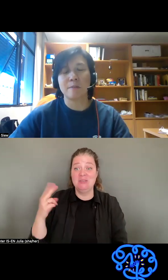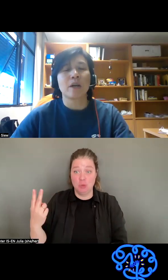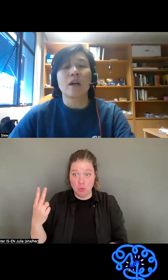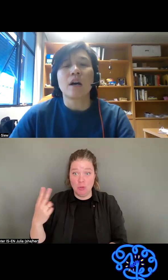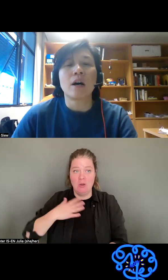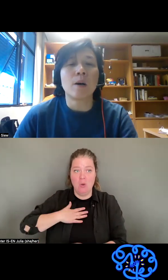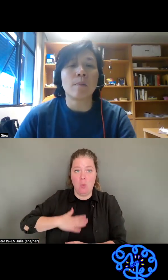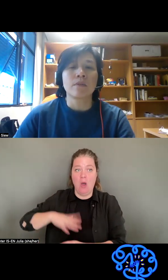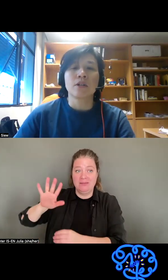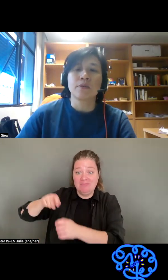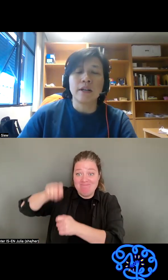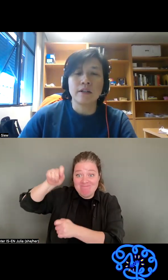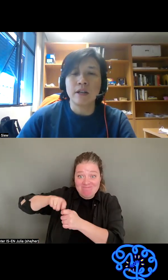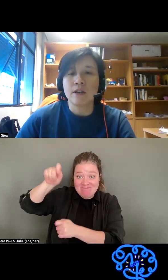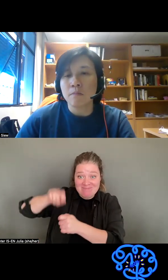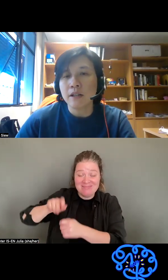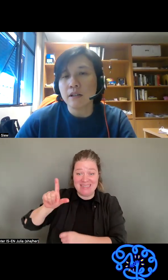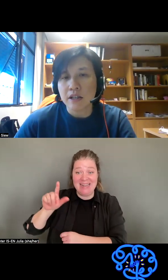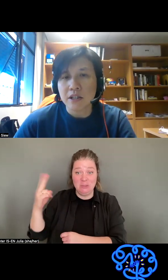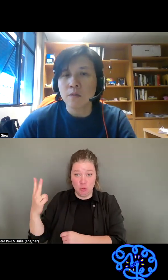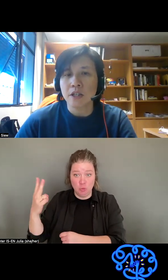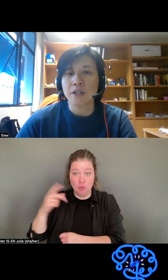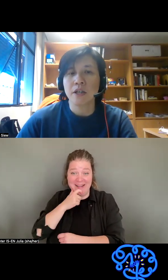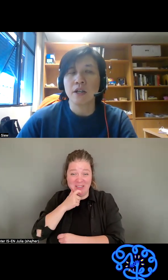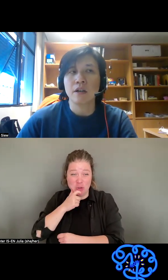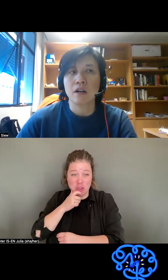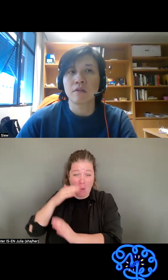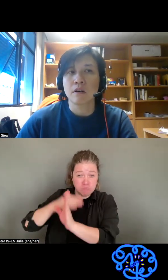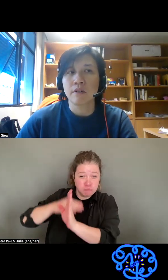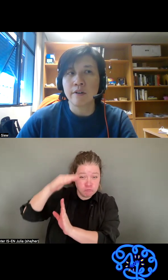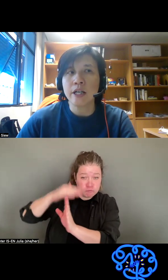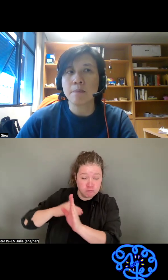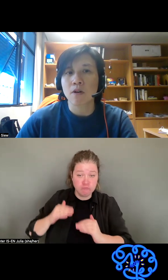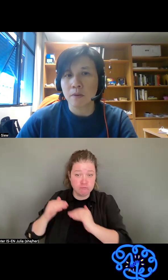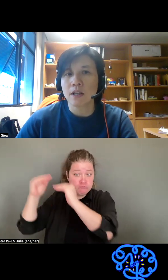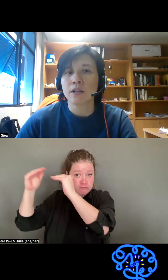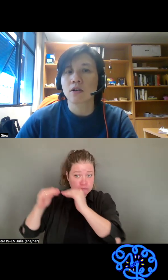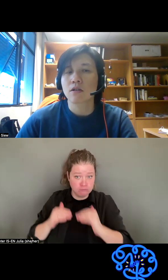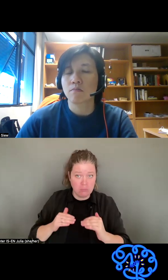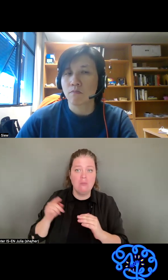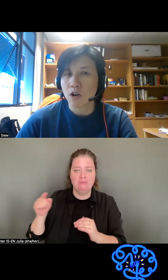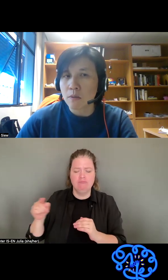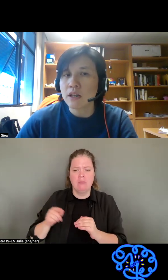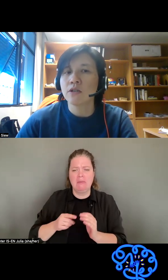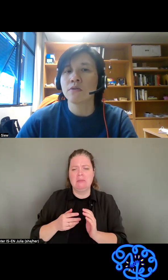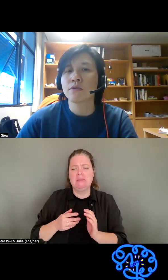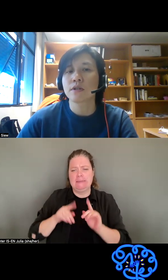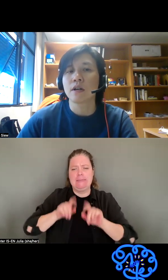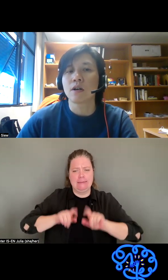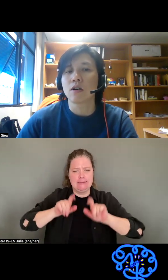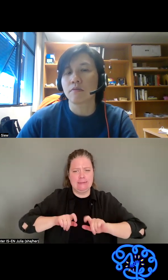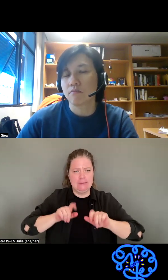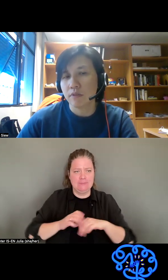Lextail. So they completed the Lextail, which is a very popular, commonly